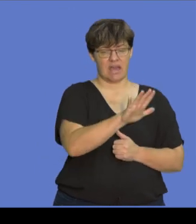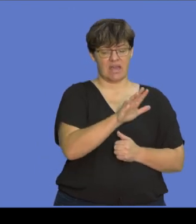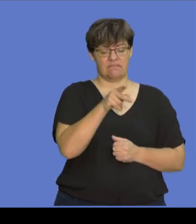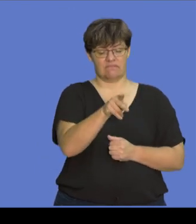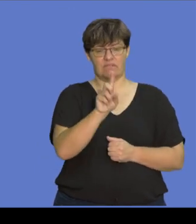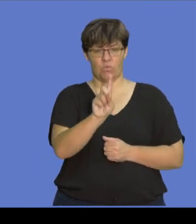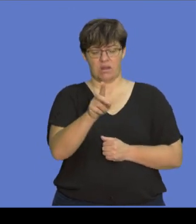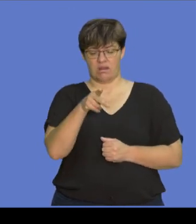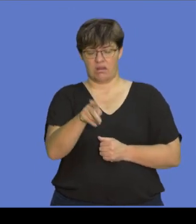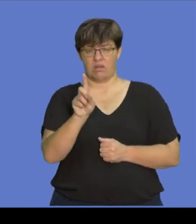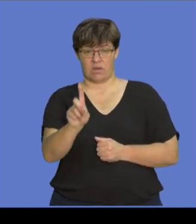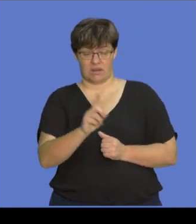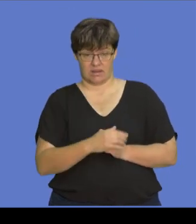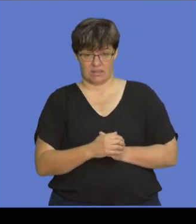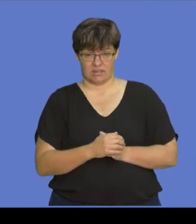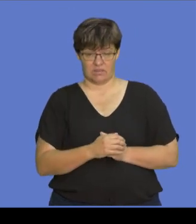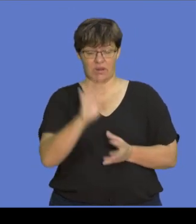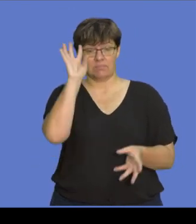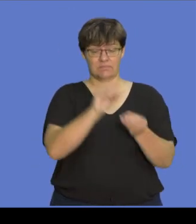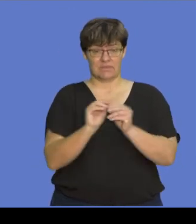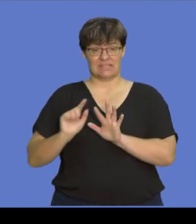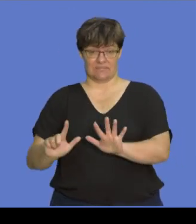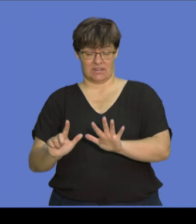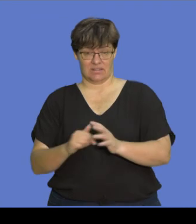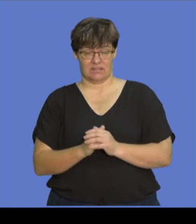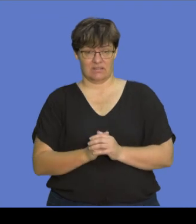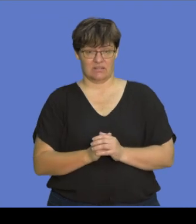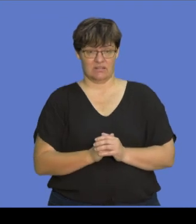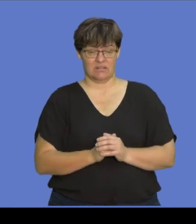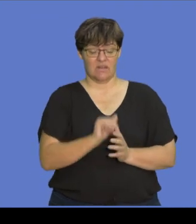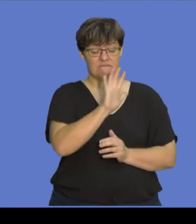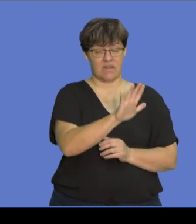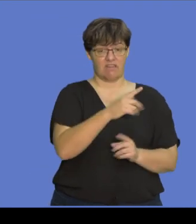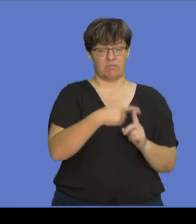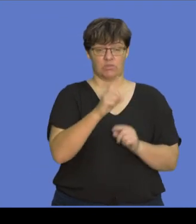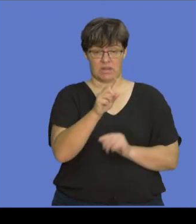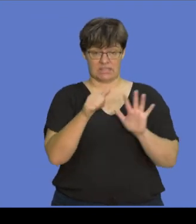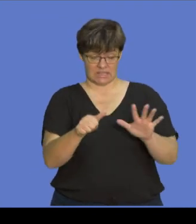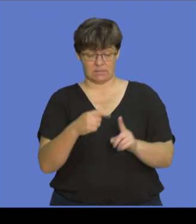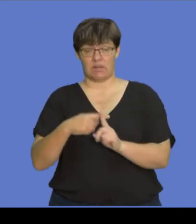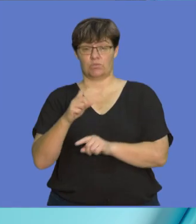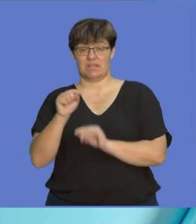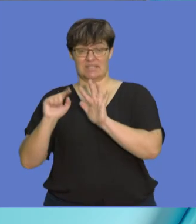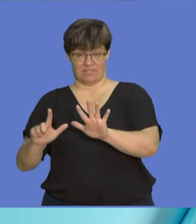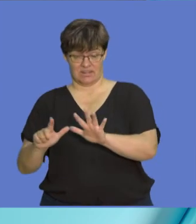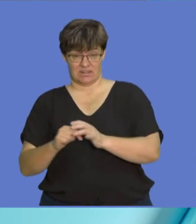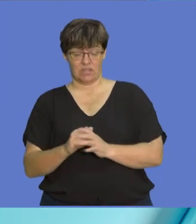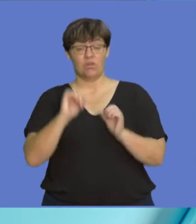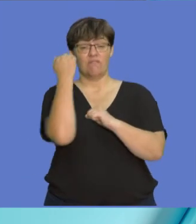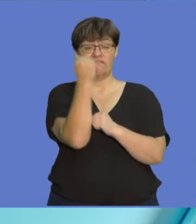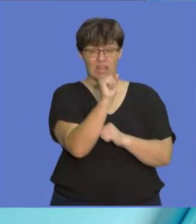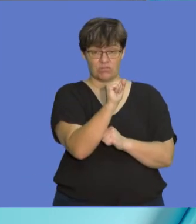5:1:1. Add it up, will give you a total of 7. 5 plus 1 is 6, plus 1 is 7. So the factory will